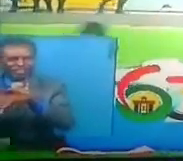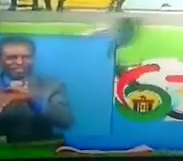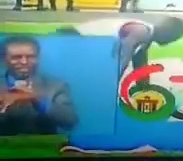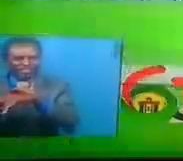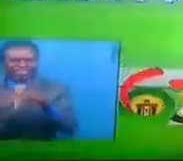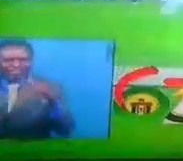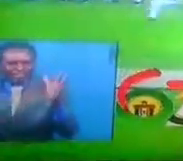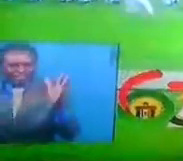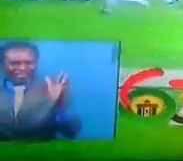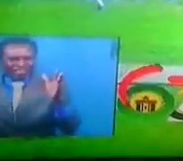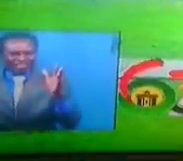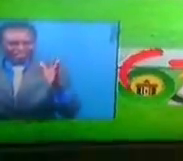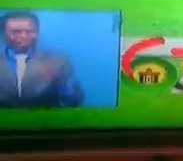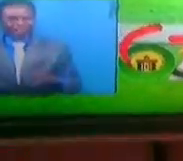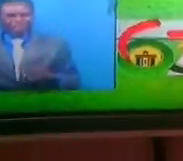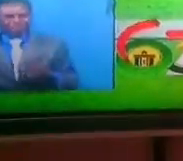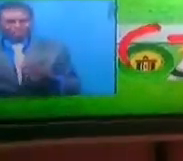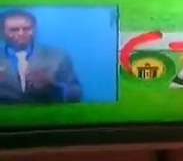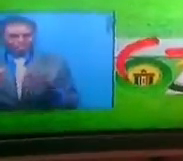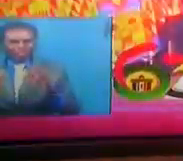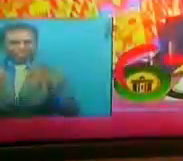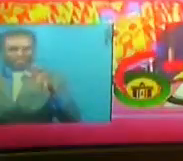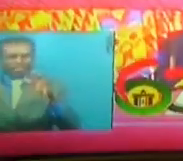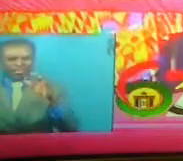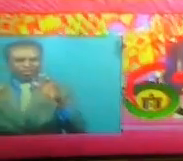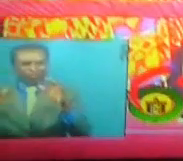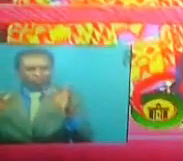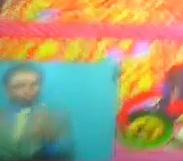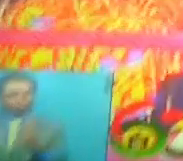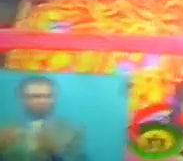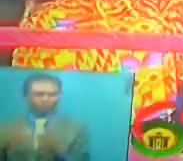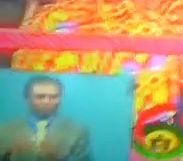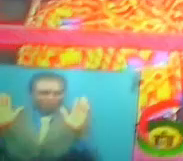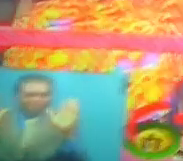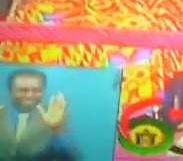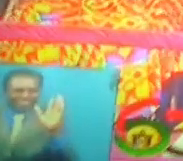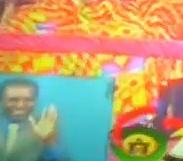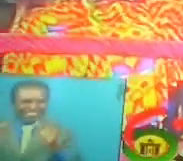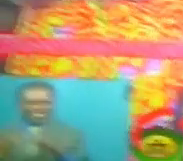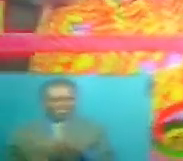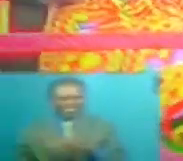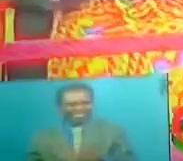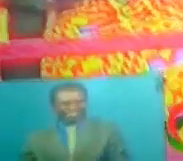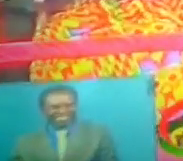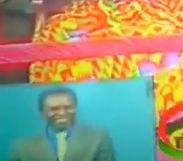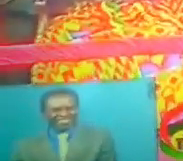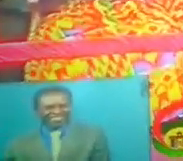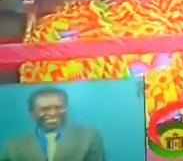jumped paying compliments. What does that mean? He was saluting when he jumped through the ring. Oh, you didn't see. You okay, that was very